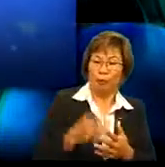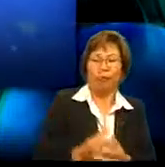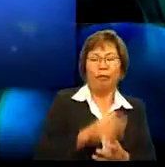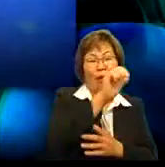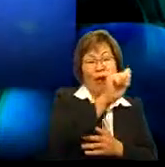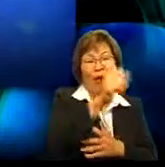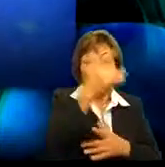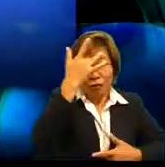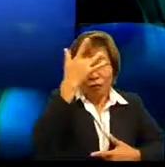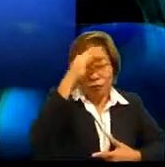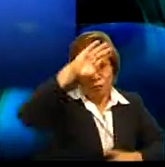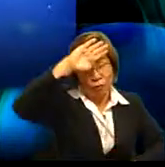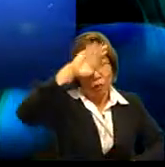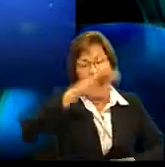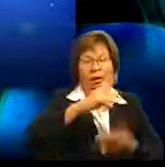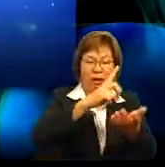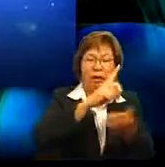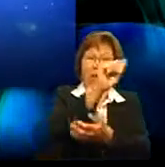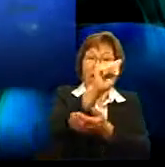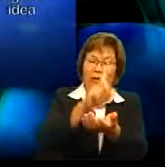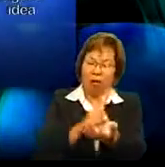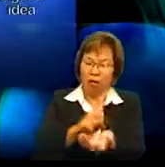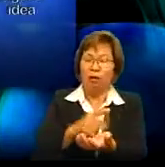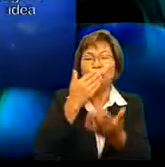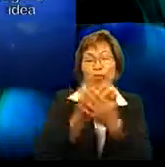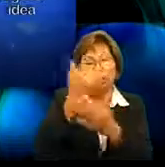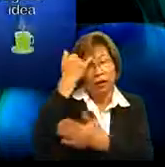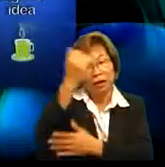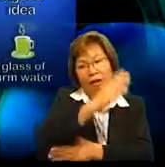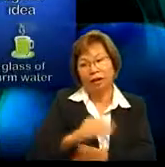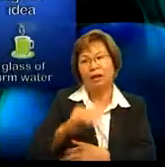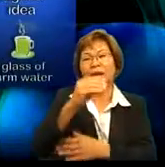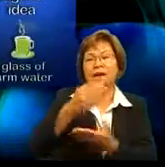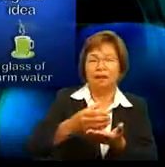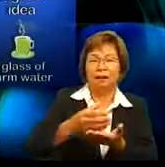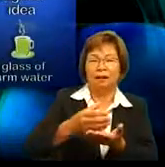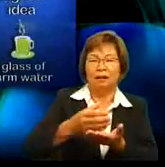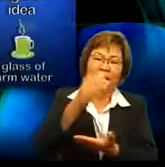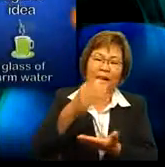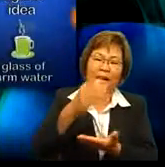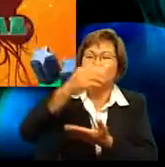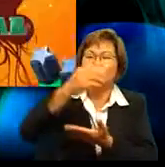a fever, a doctor, a good idea, and a glass of warm water.